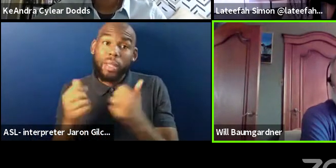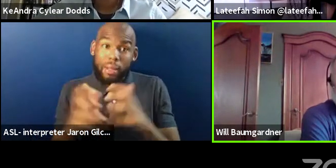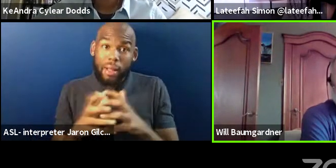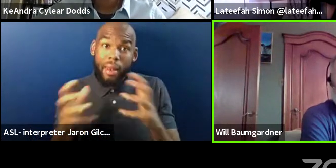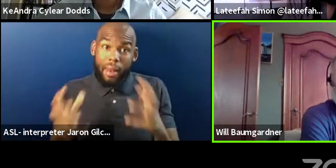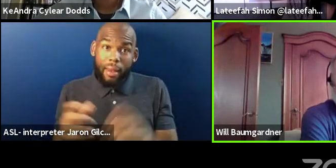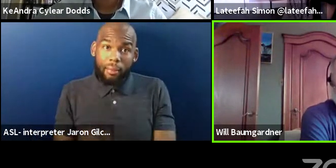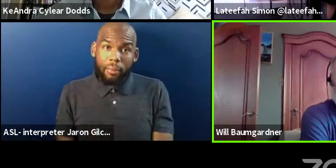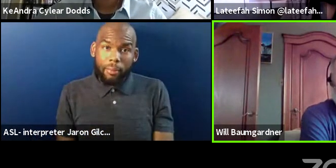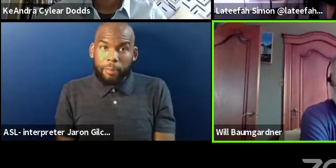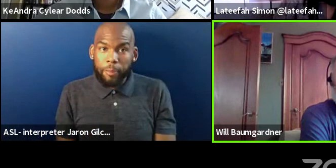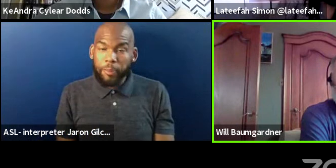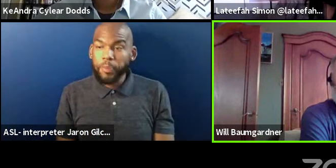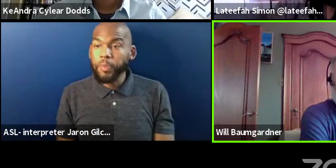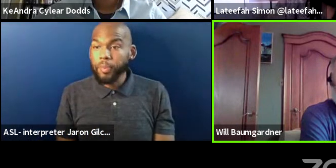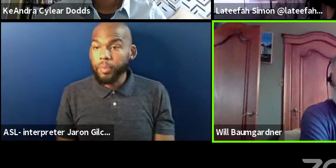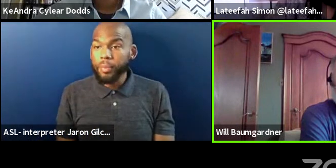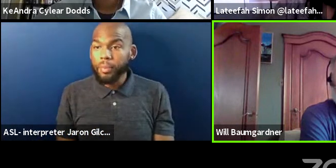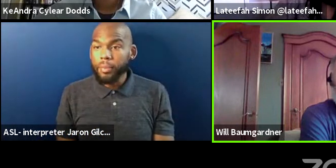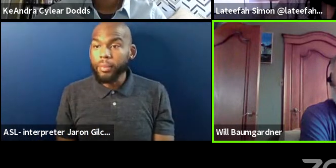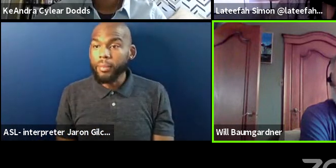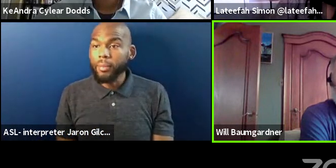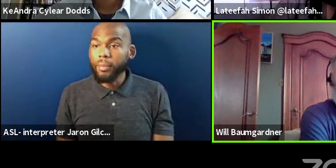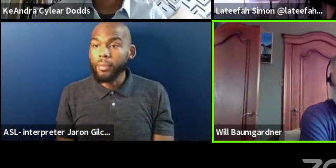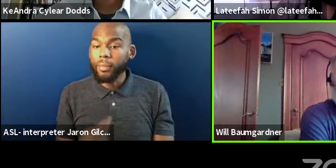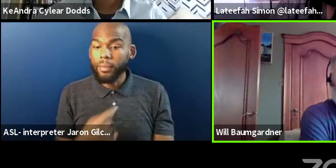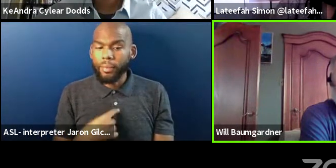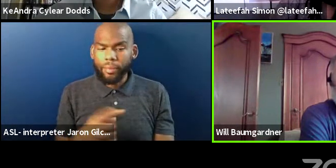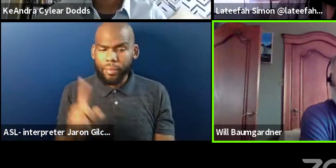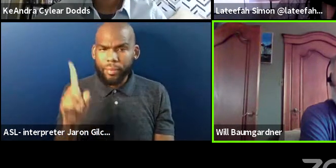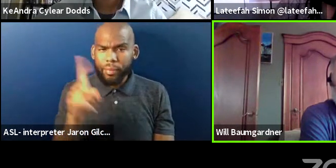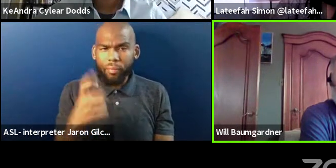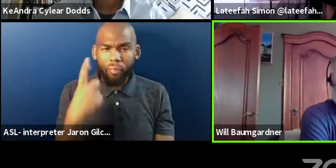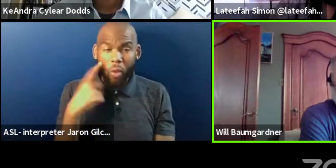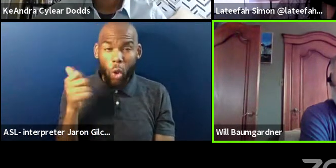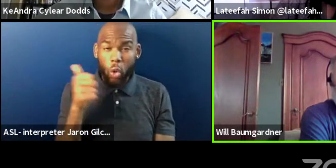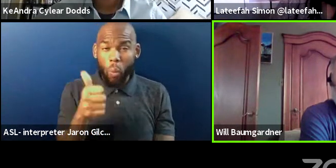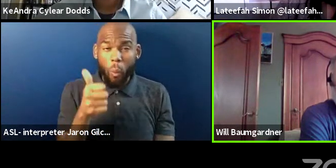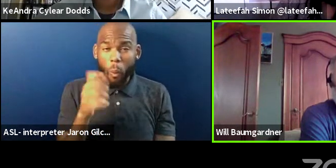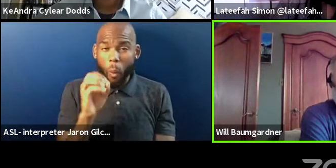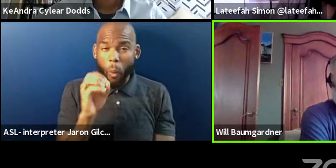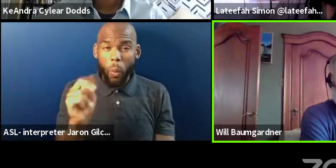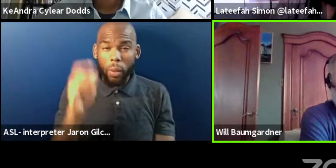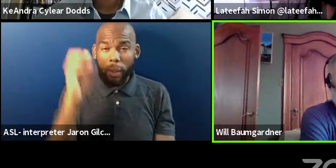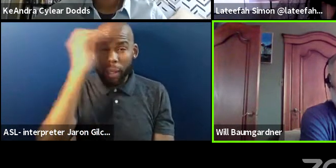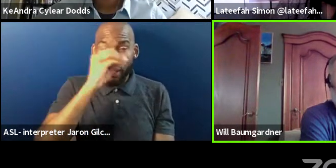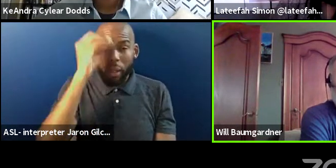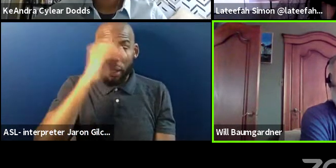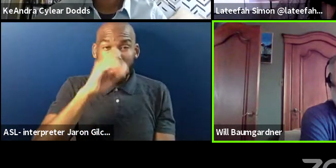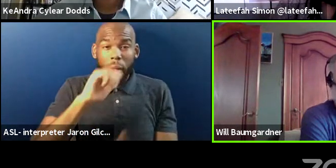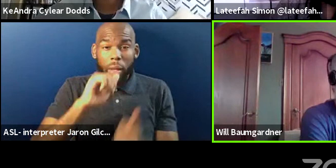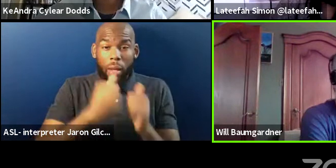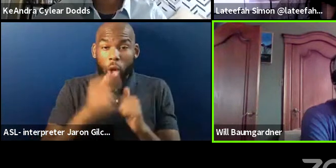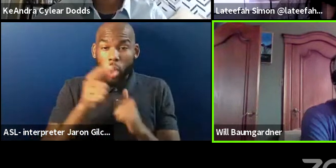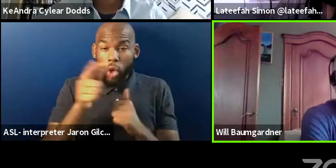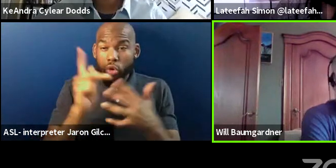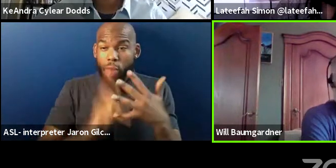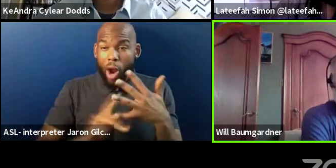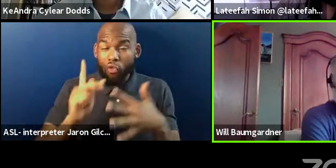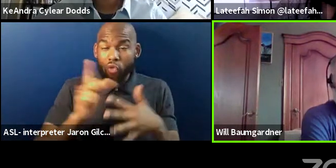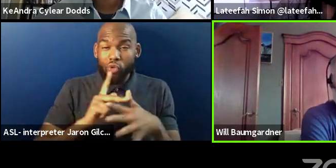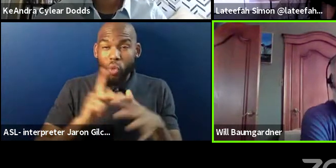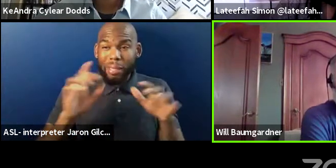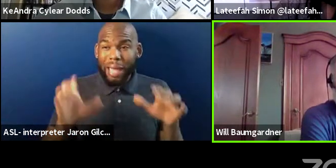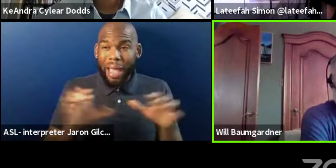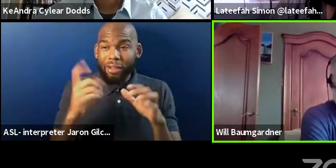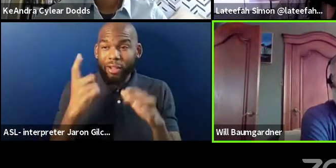and I just asking for your own opinions of how would you prioritize actions for transit